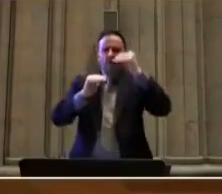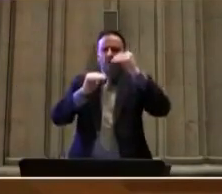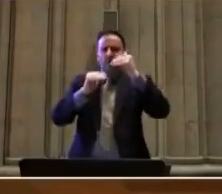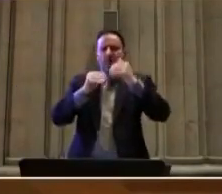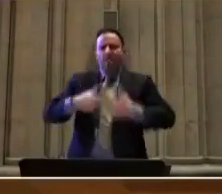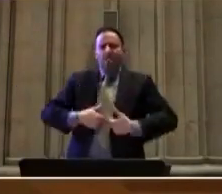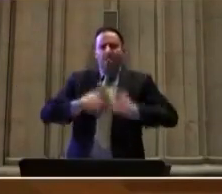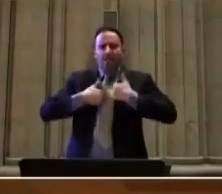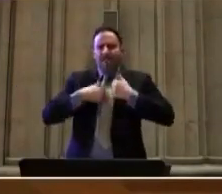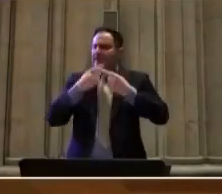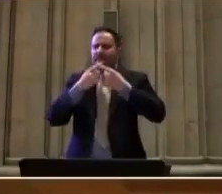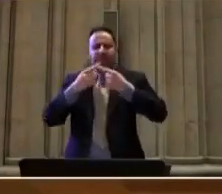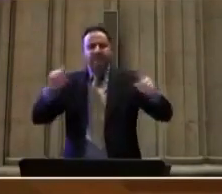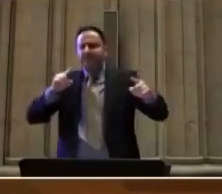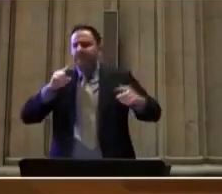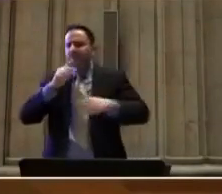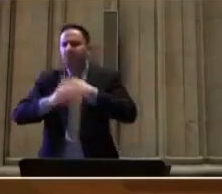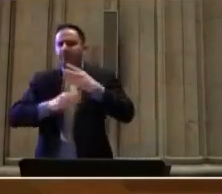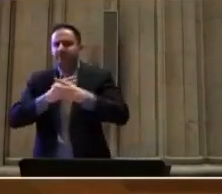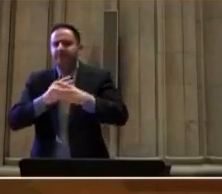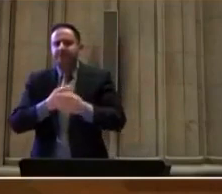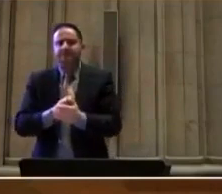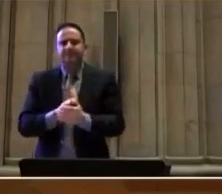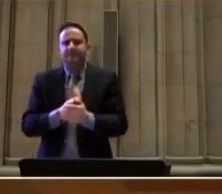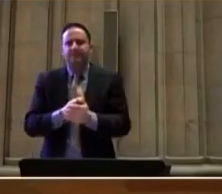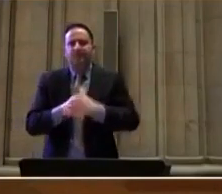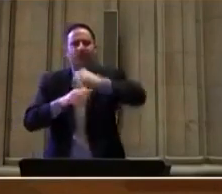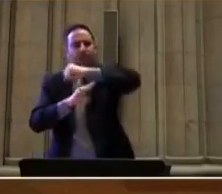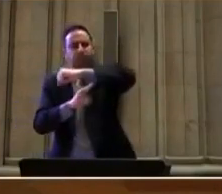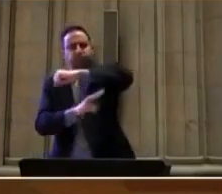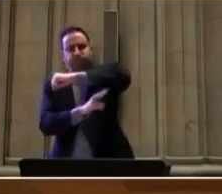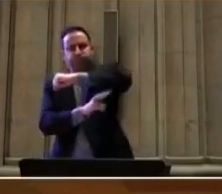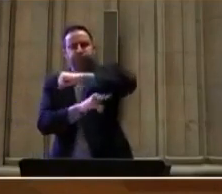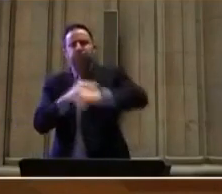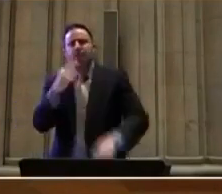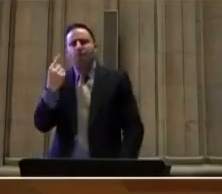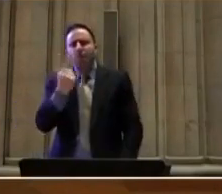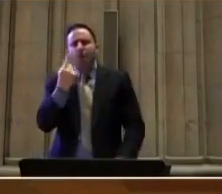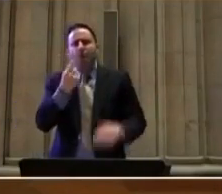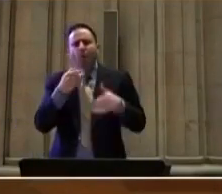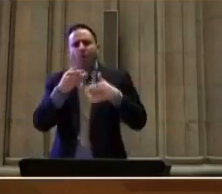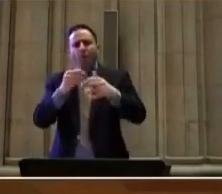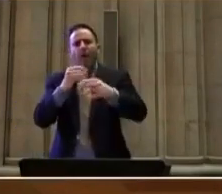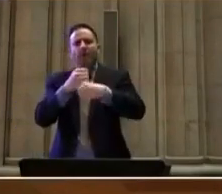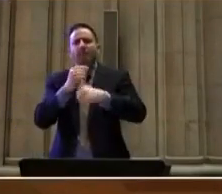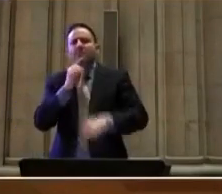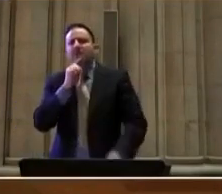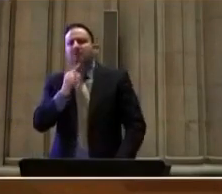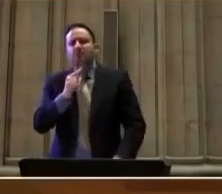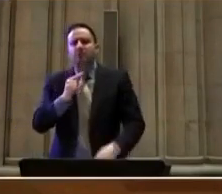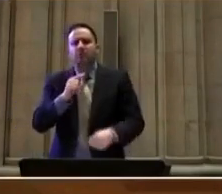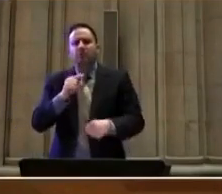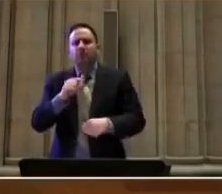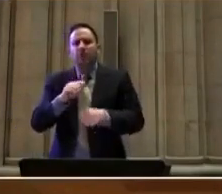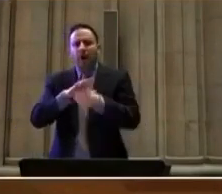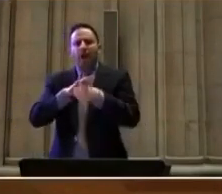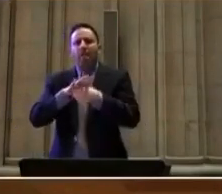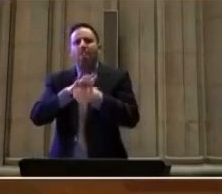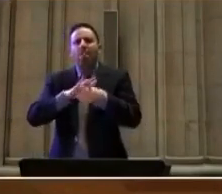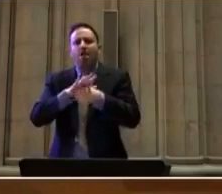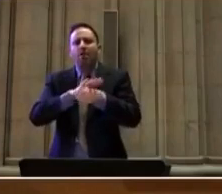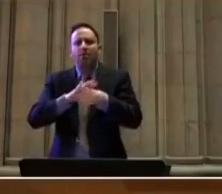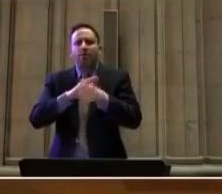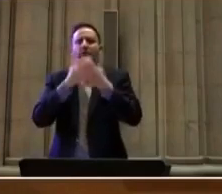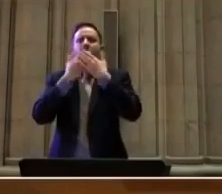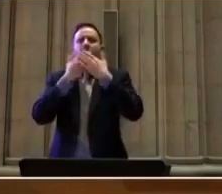very different Americas. The breach would be knowing the only way to ensure domestic tranquility is